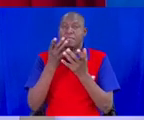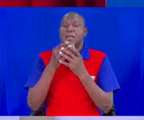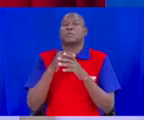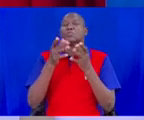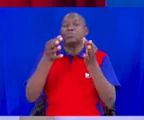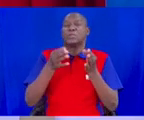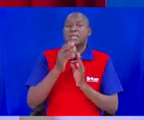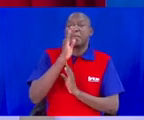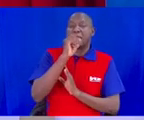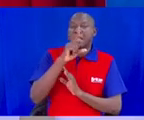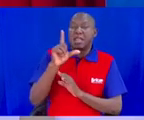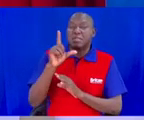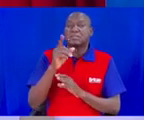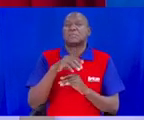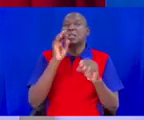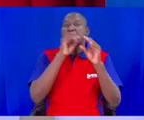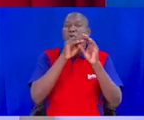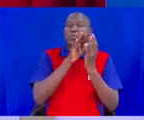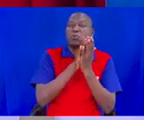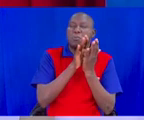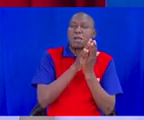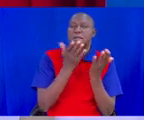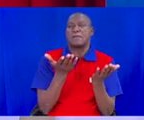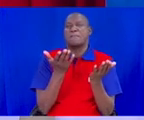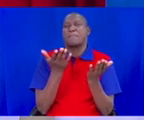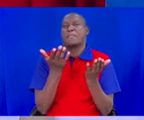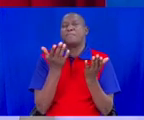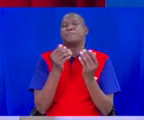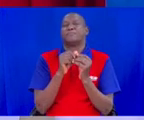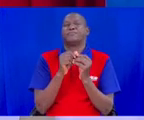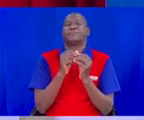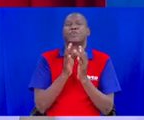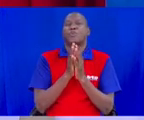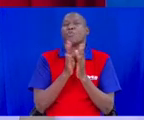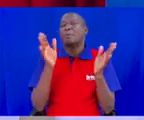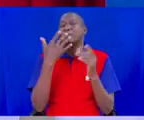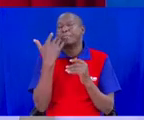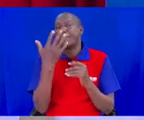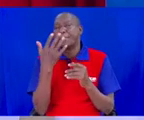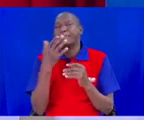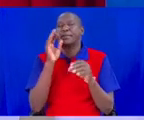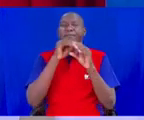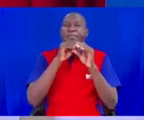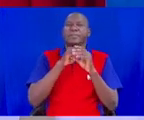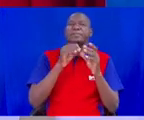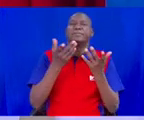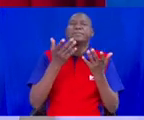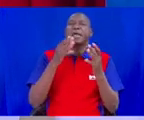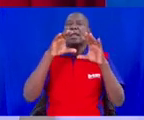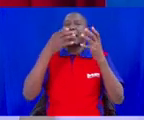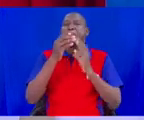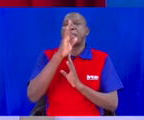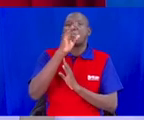bills, deposits with banks, commercial papers, investing in corporate bonds, investing in